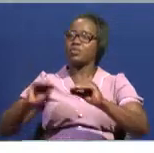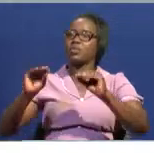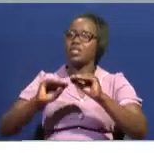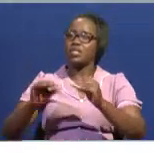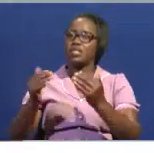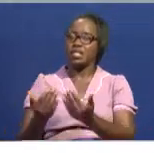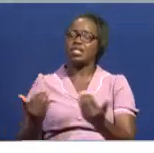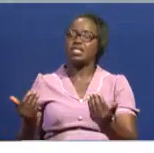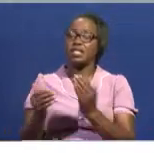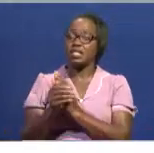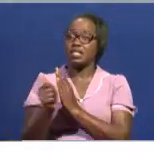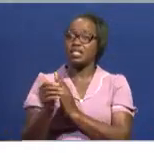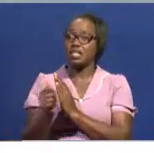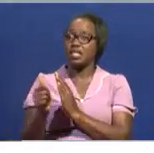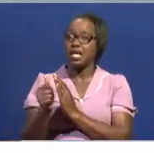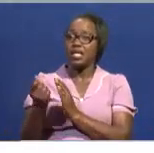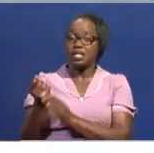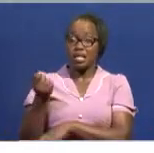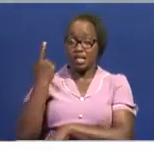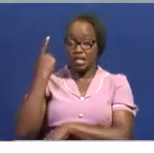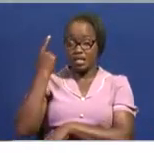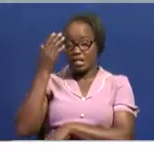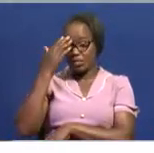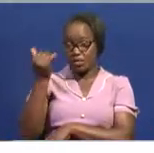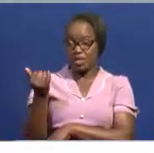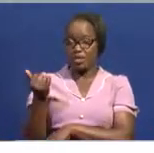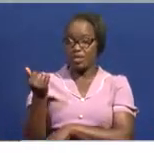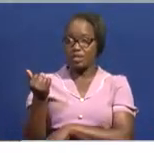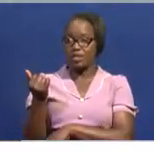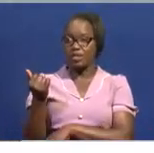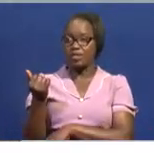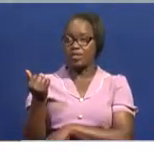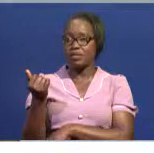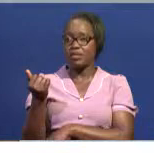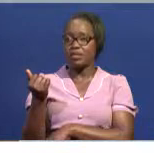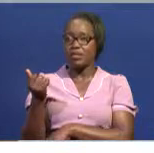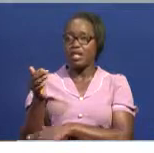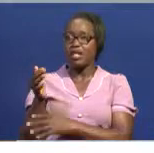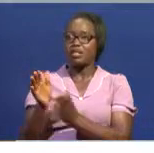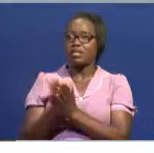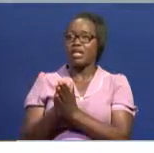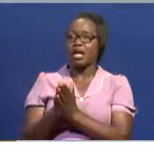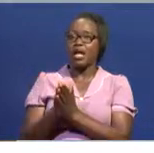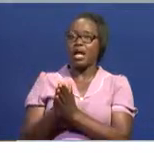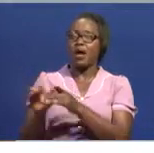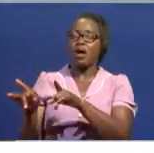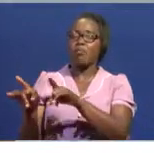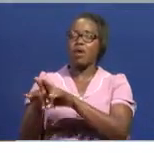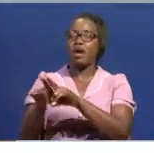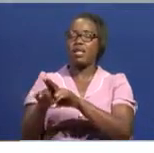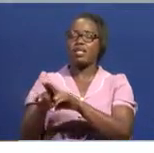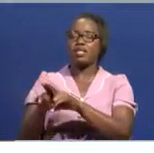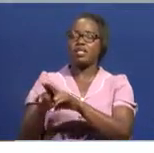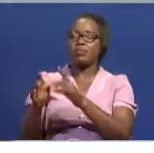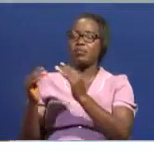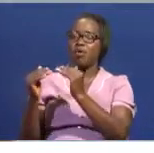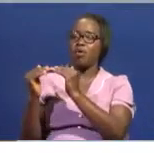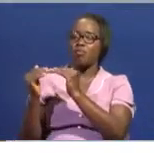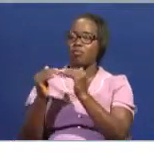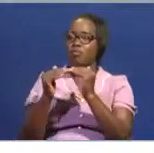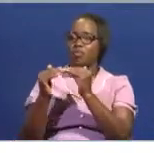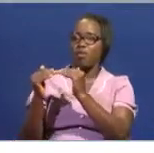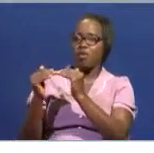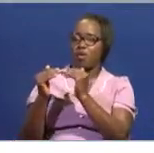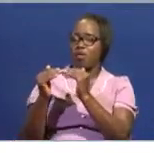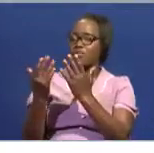a child a skill and they're getting it because of the surface, the even bounces of the ball, then of course the